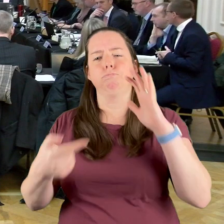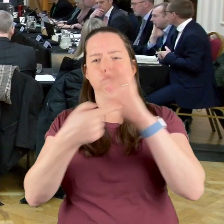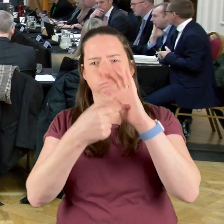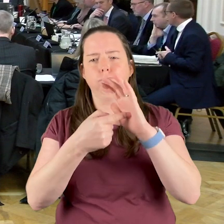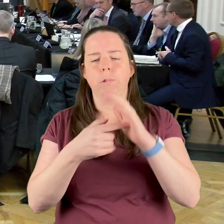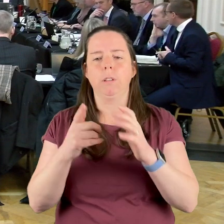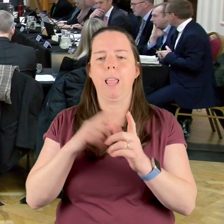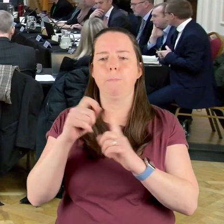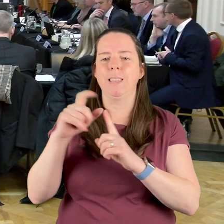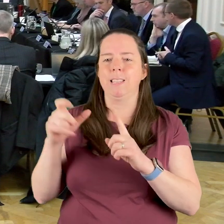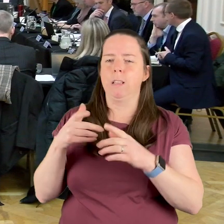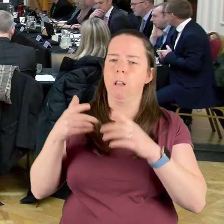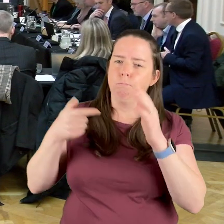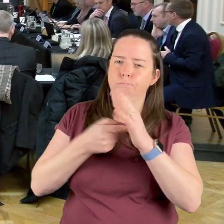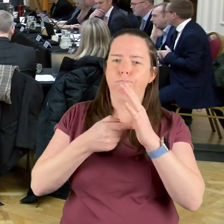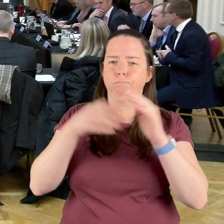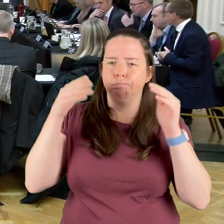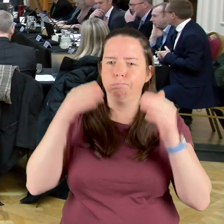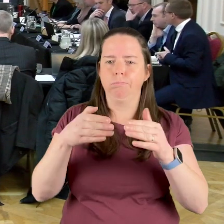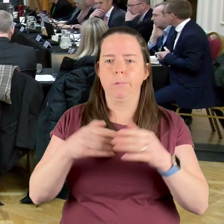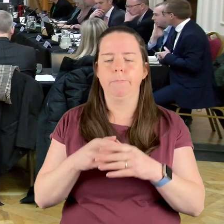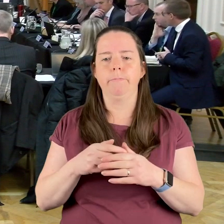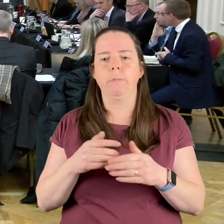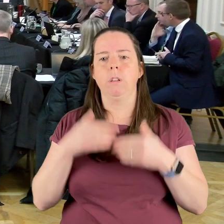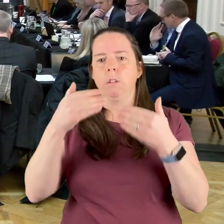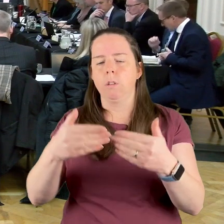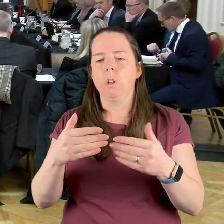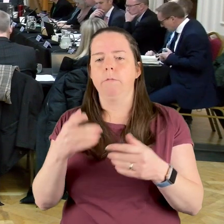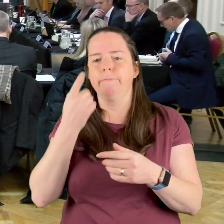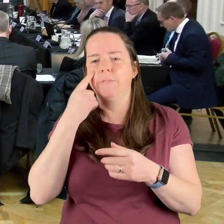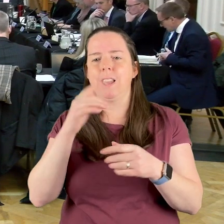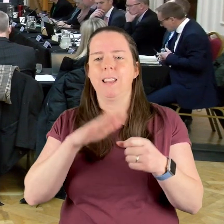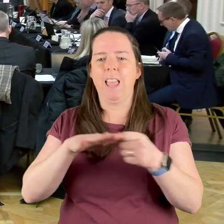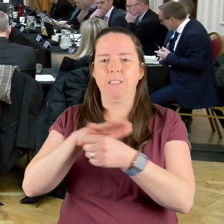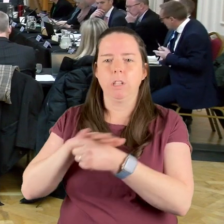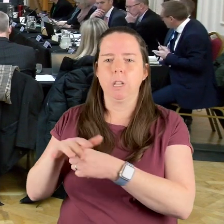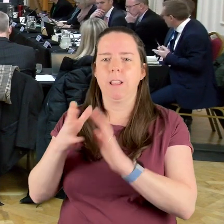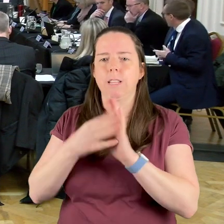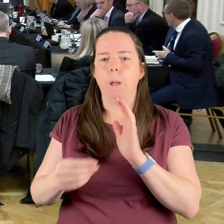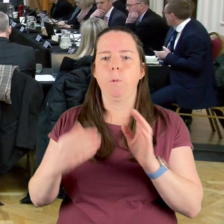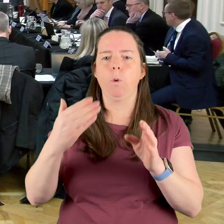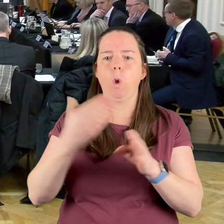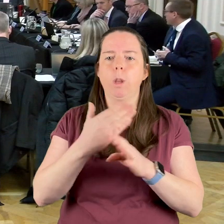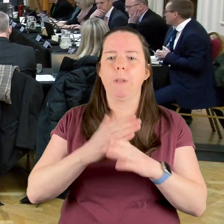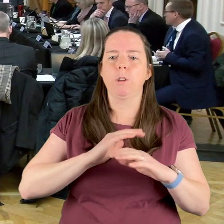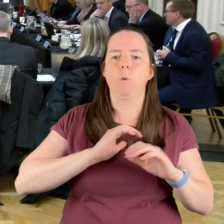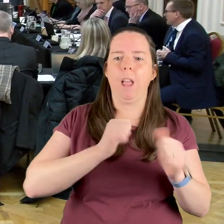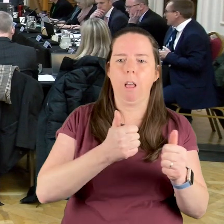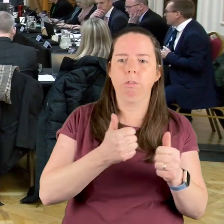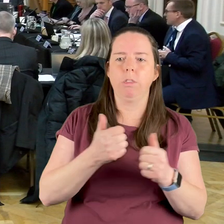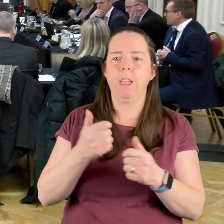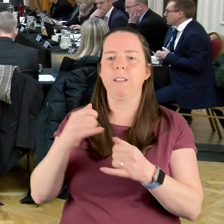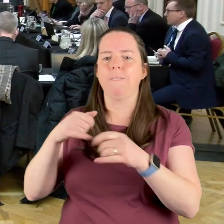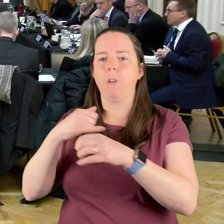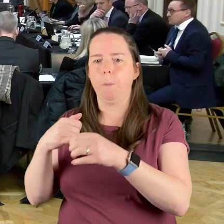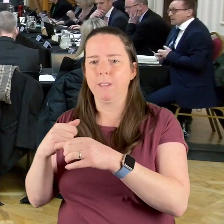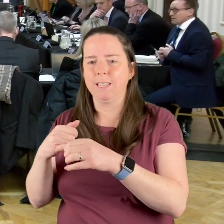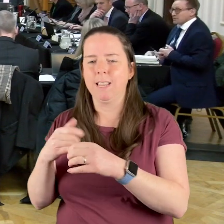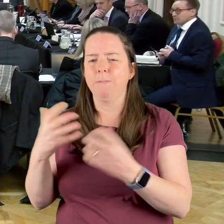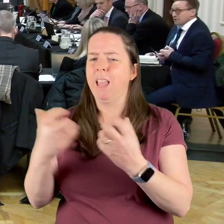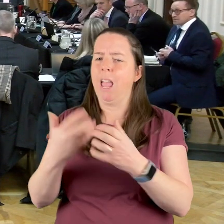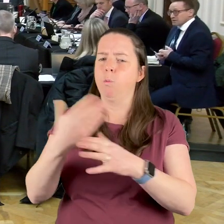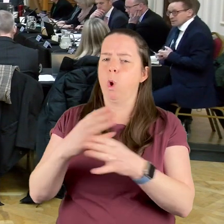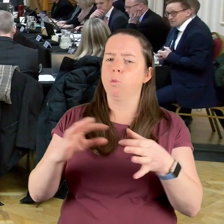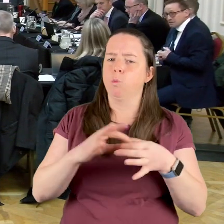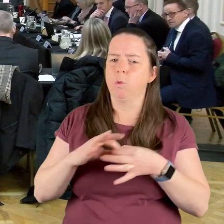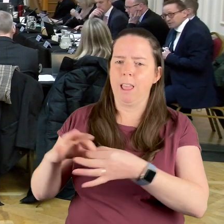and diagnostic care. That is our prime priority as an APC. We're moving on to look at areas such as occupational health